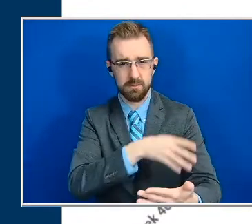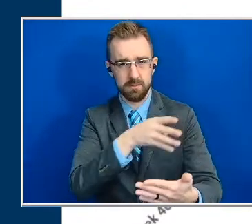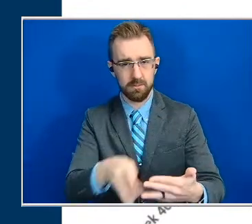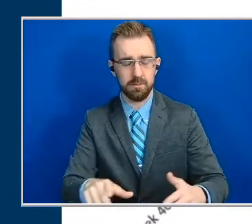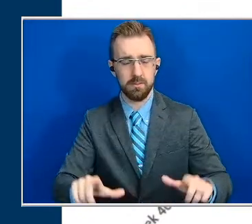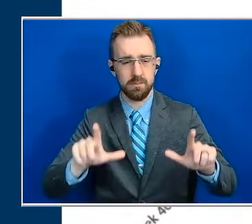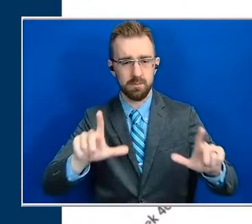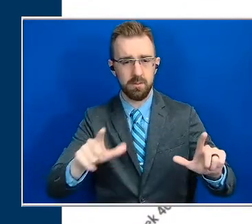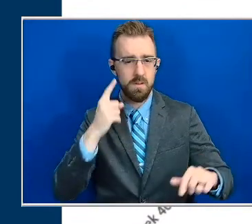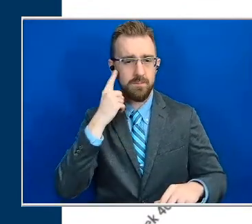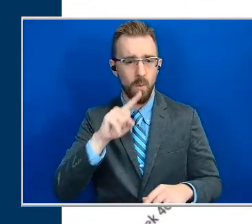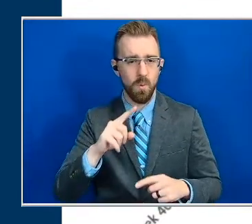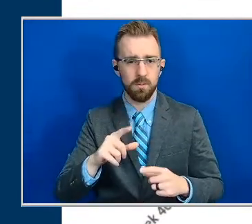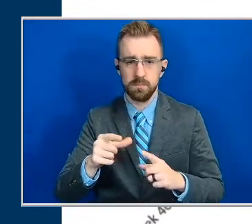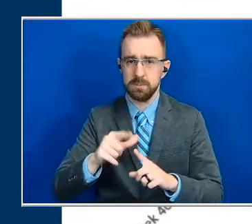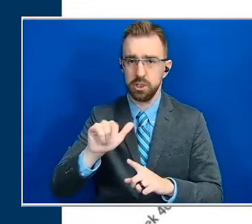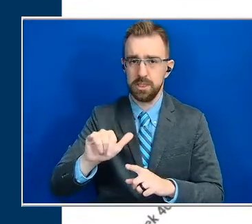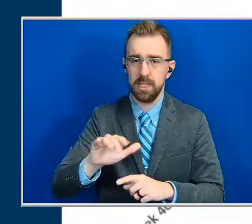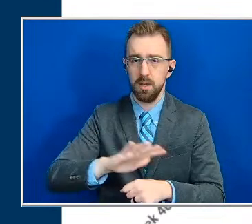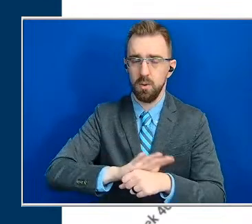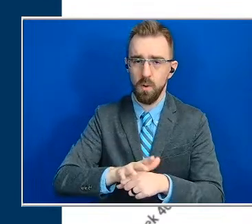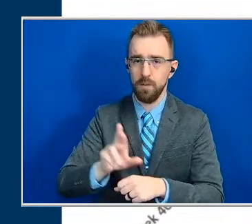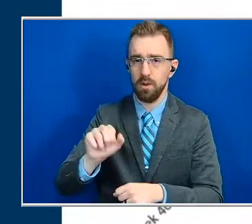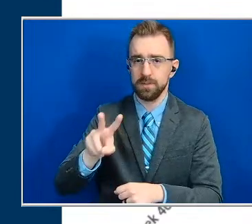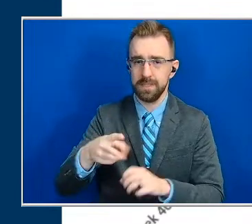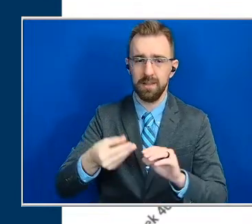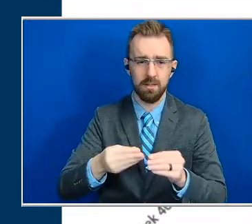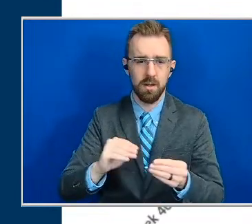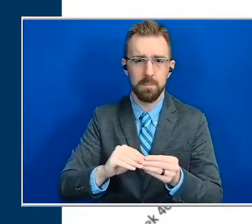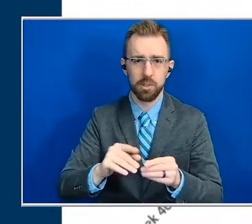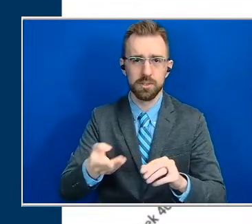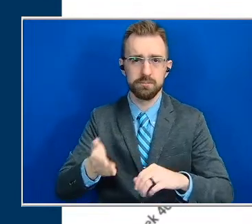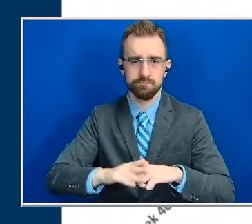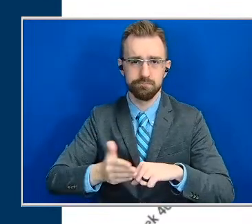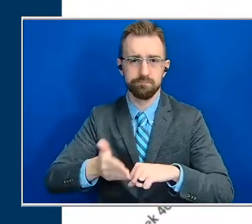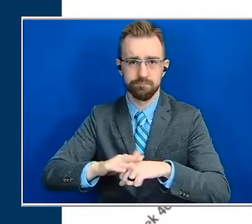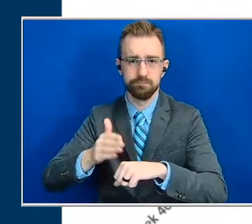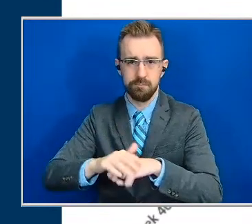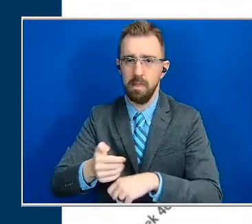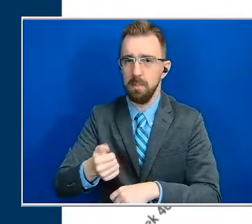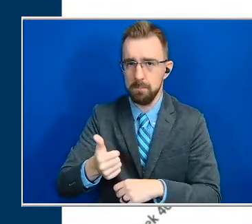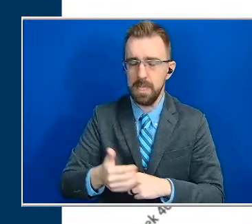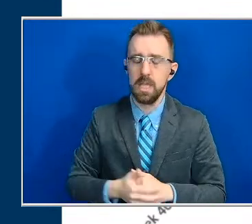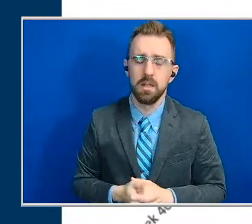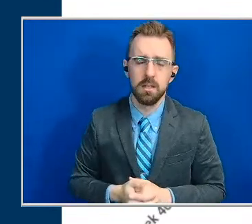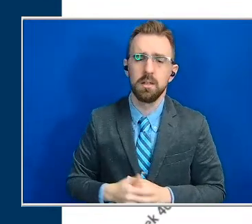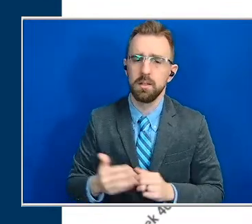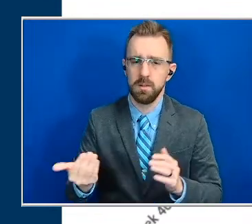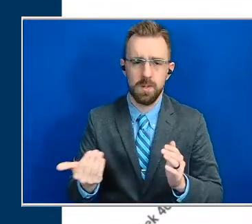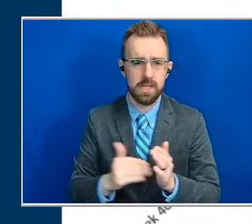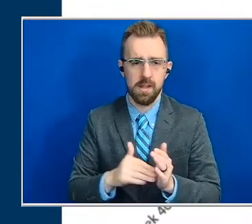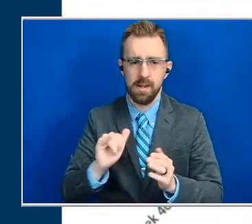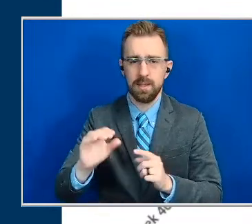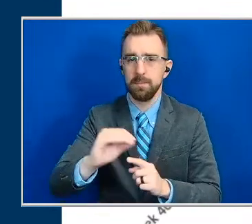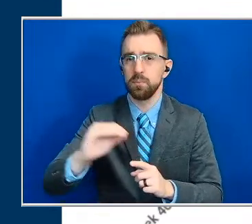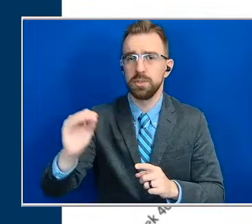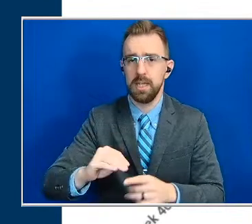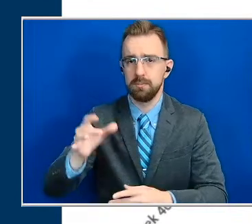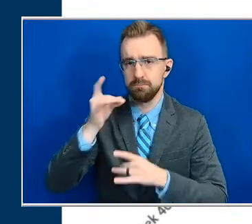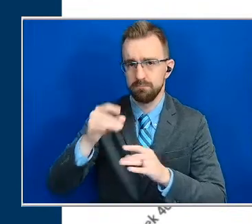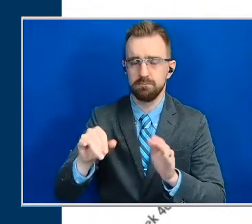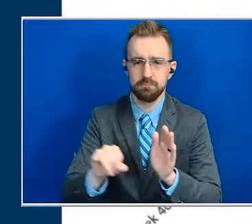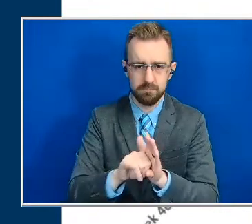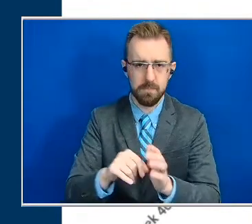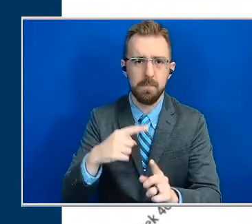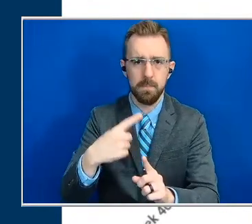especially for COVID and RSV, those numbers are ticking up just a little bit. And again, that is percent positive tests. So as we will